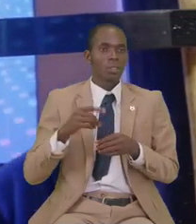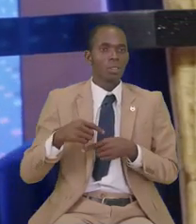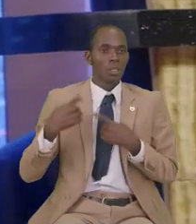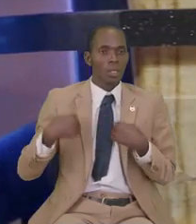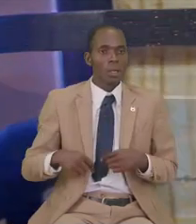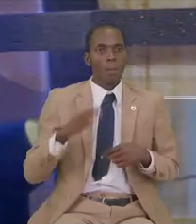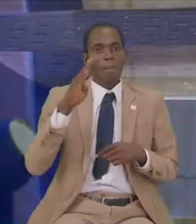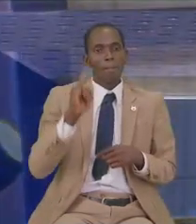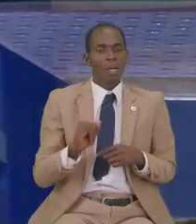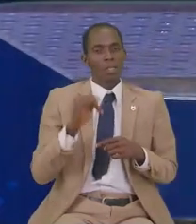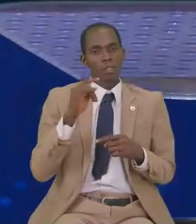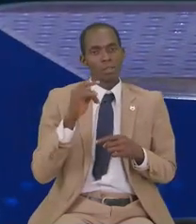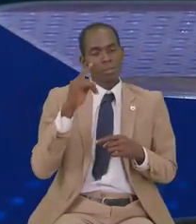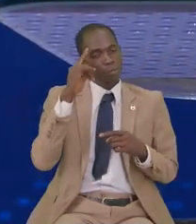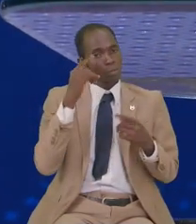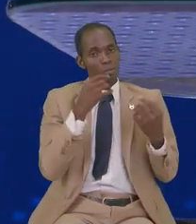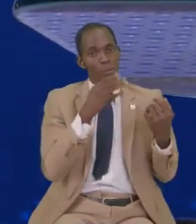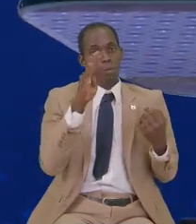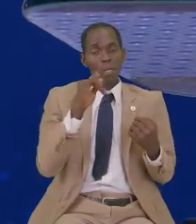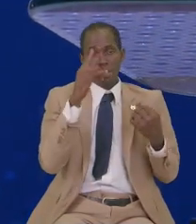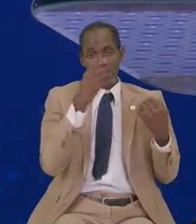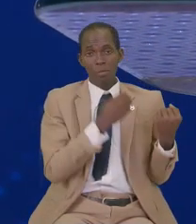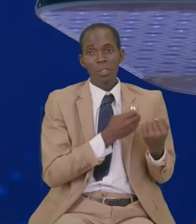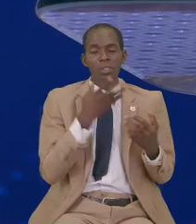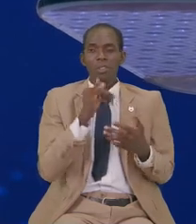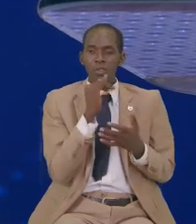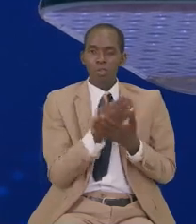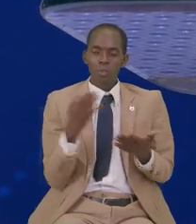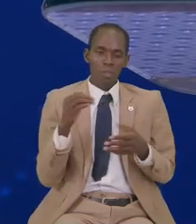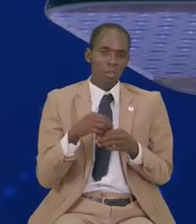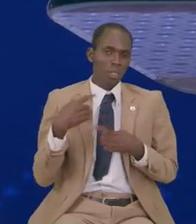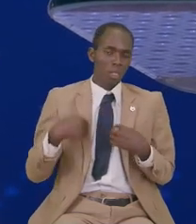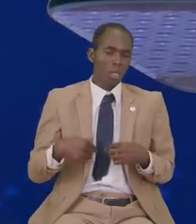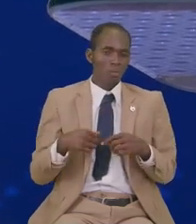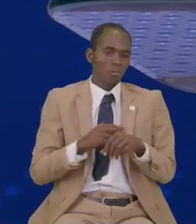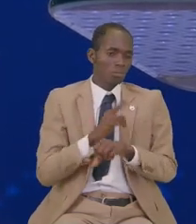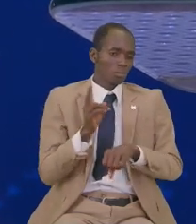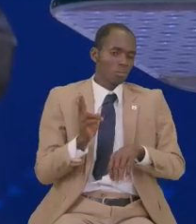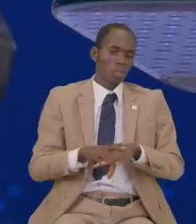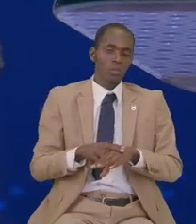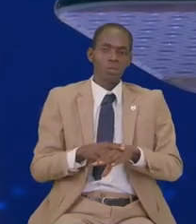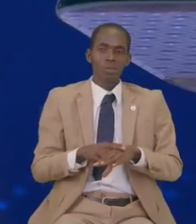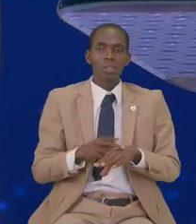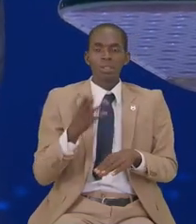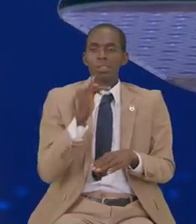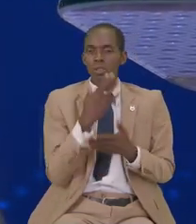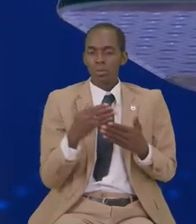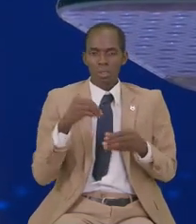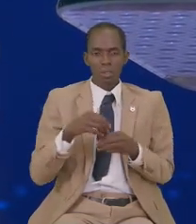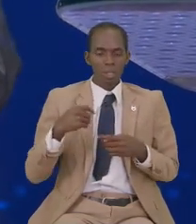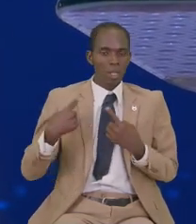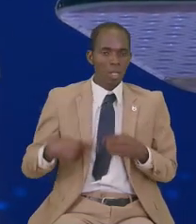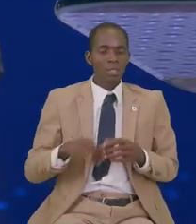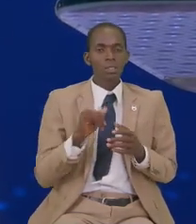by faith. And what it does is, there's something in the heart, natural. There's something in the heart, Adamic. There's